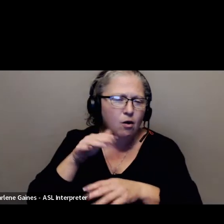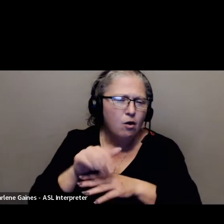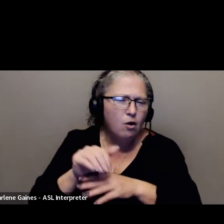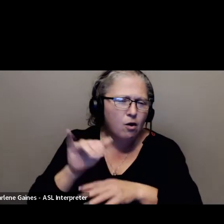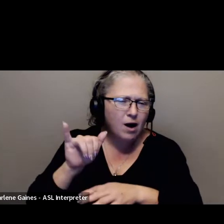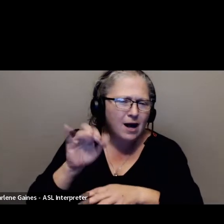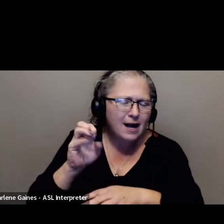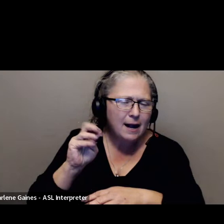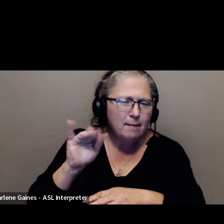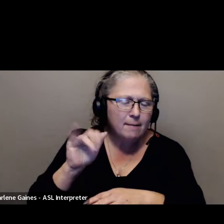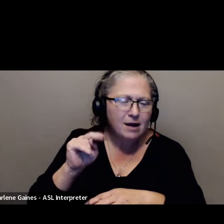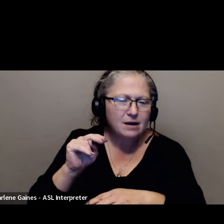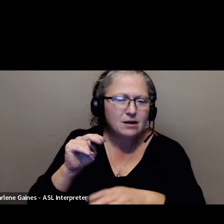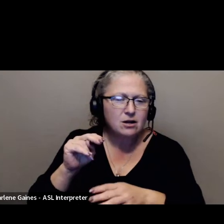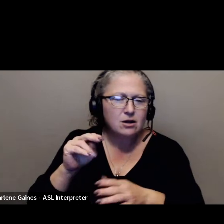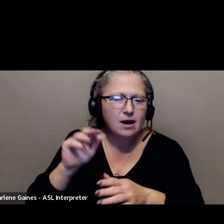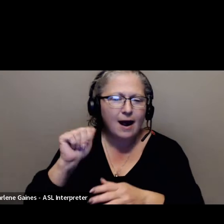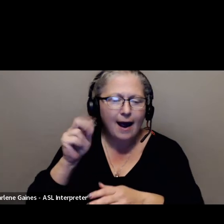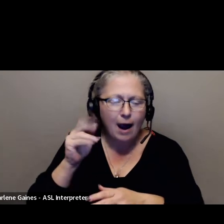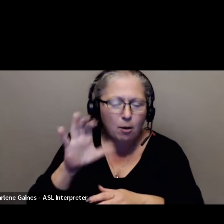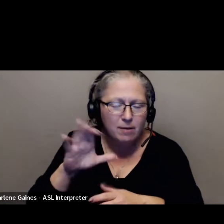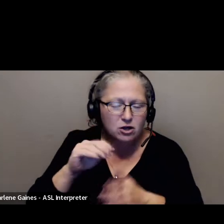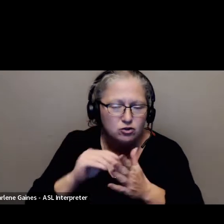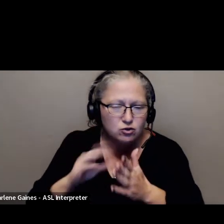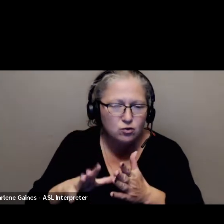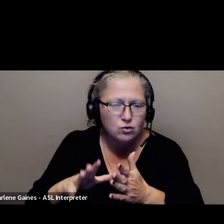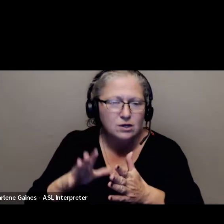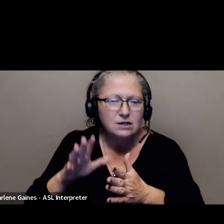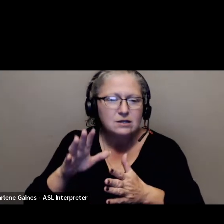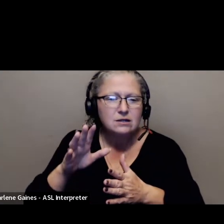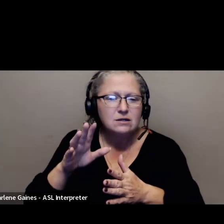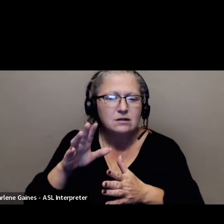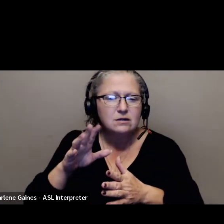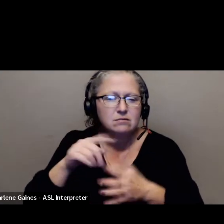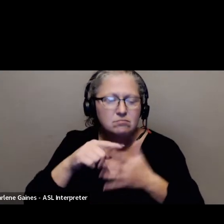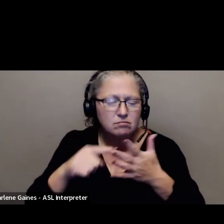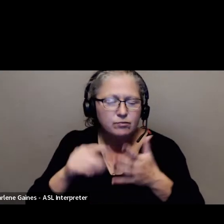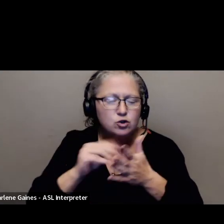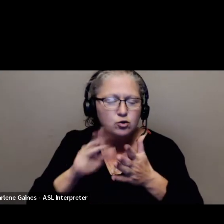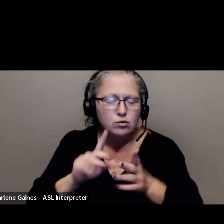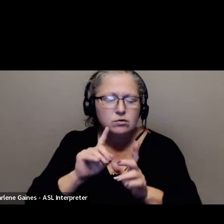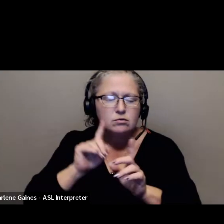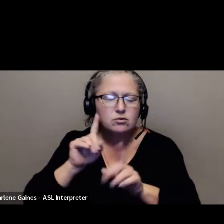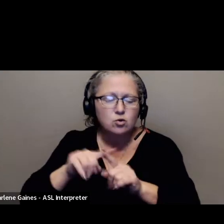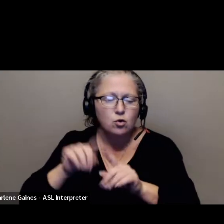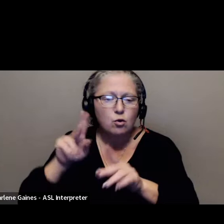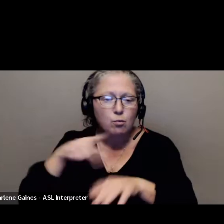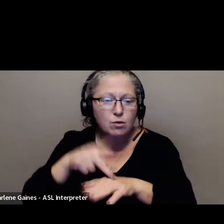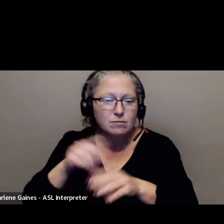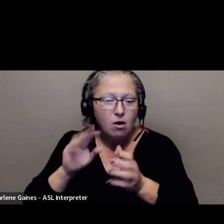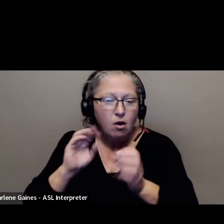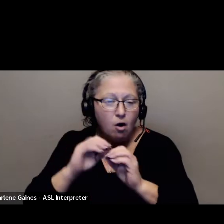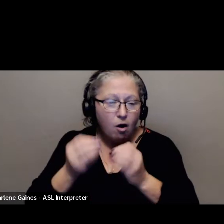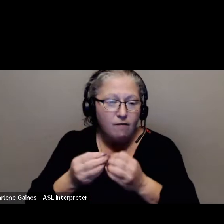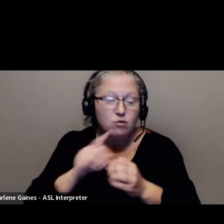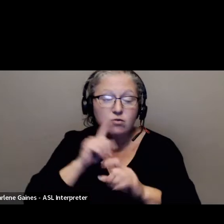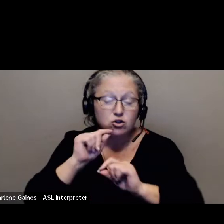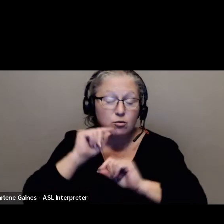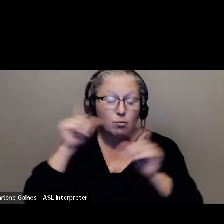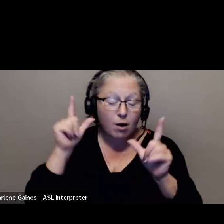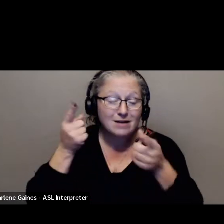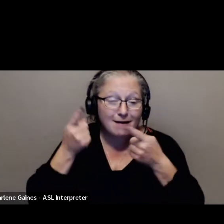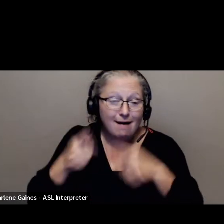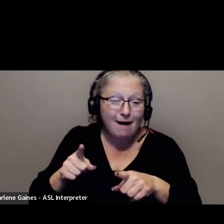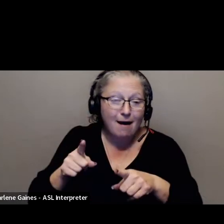Afghani students, Arabic students to the principal's office. And it's surprisingly, it happened within